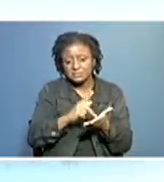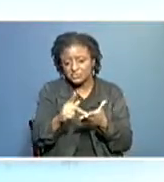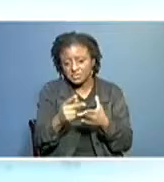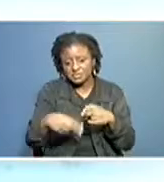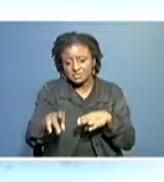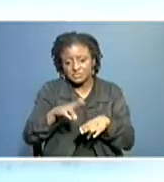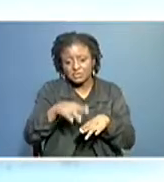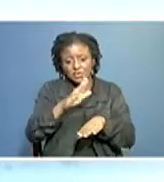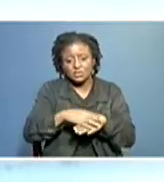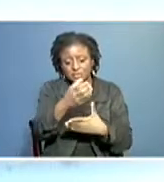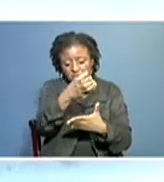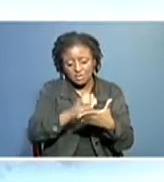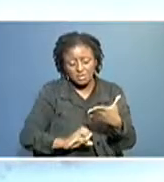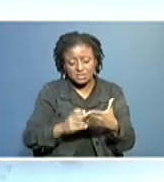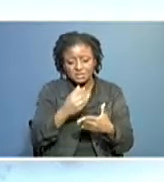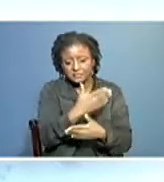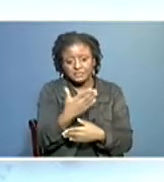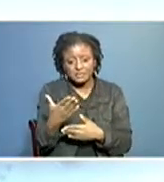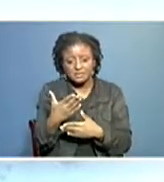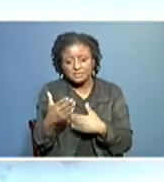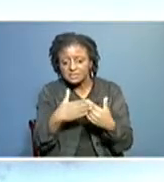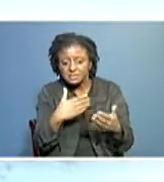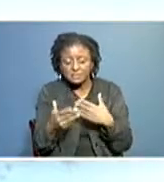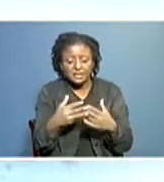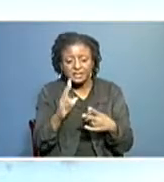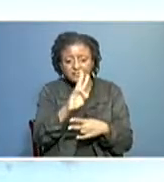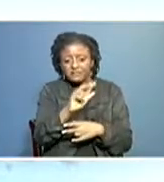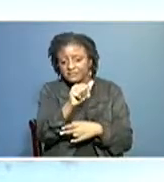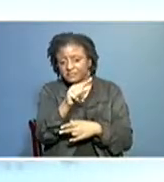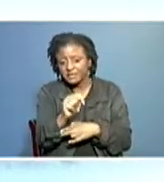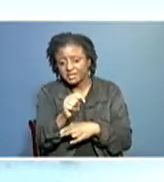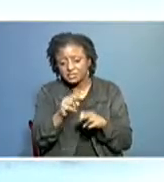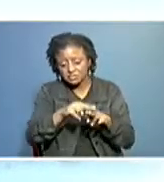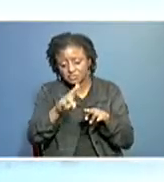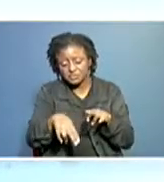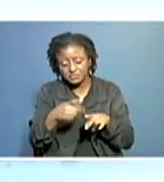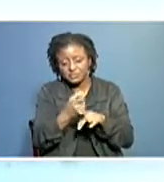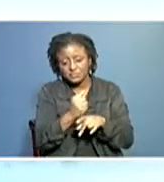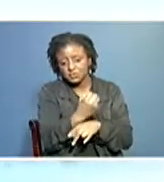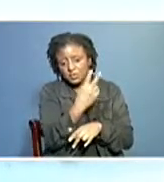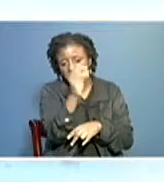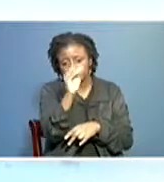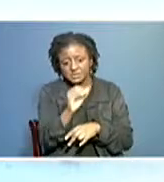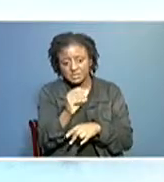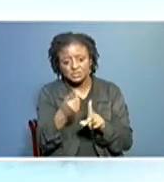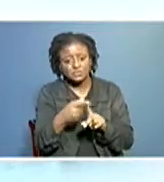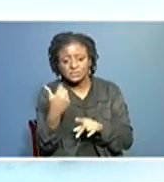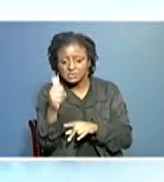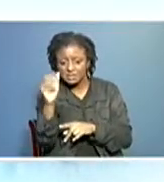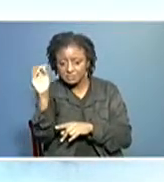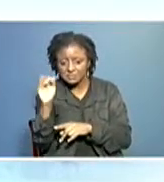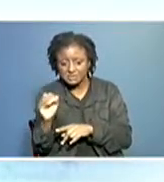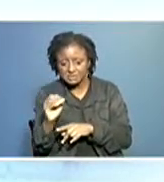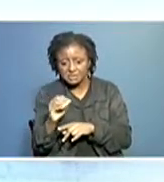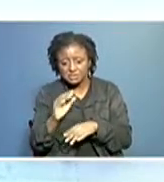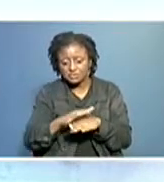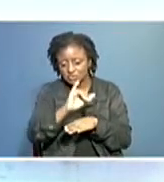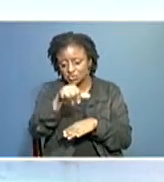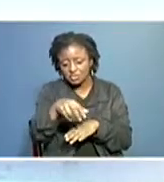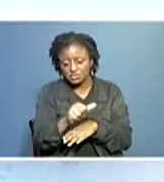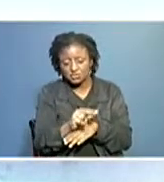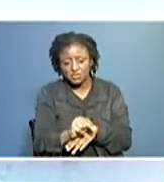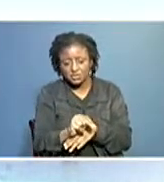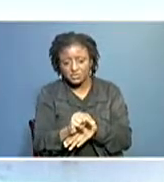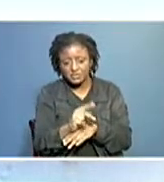and this despite value-added tax dropping from 12% to 10% January 1st. In fact, he claims that reduction is